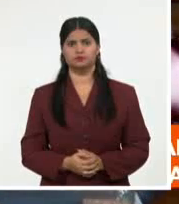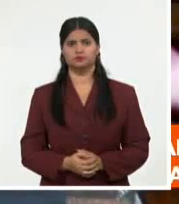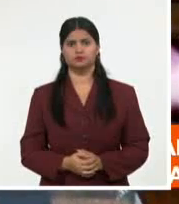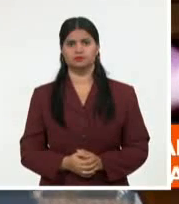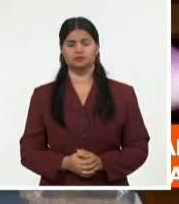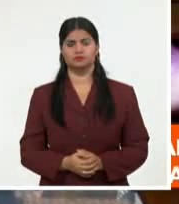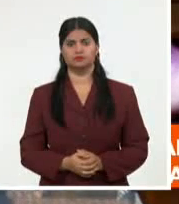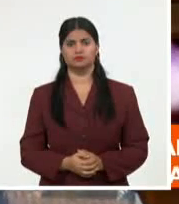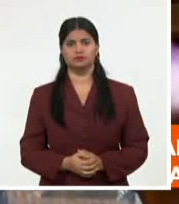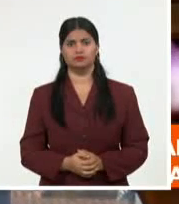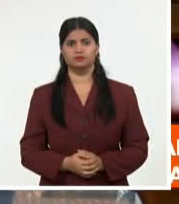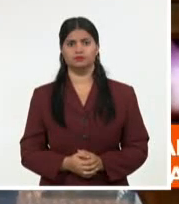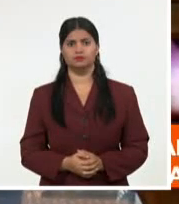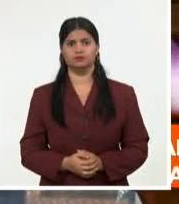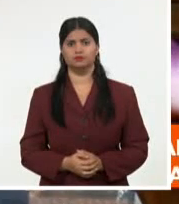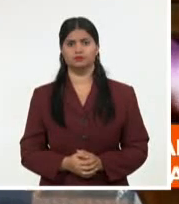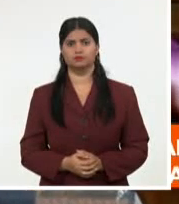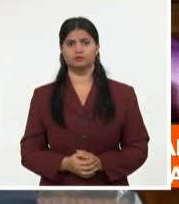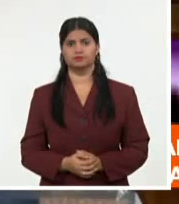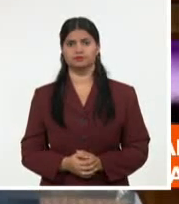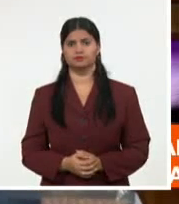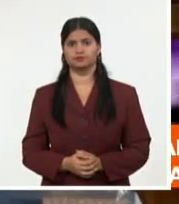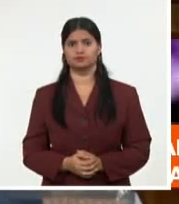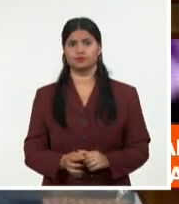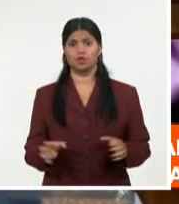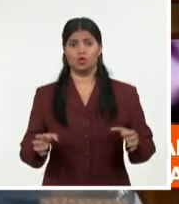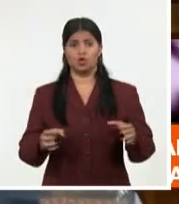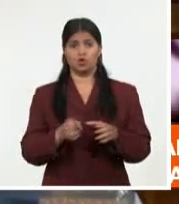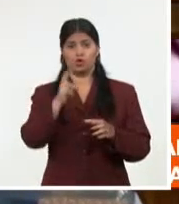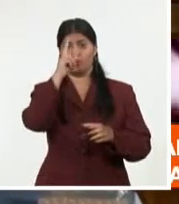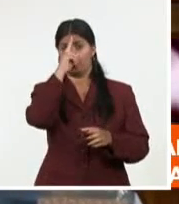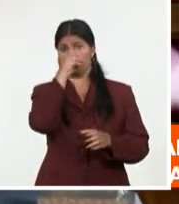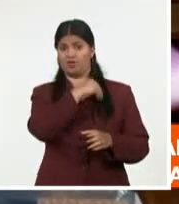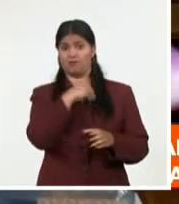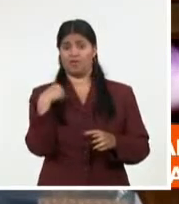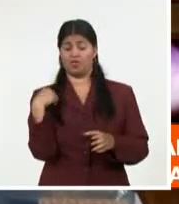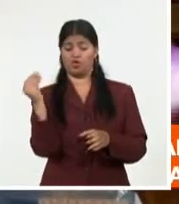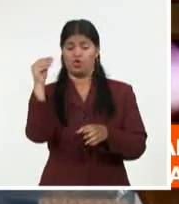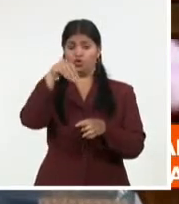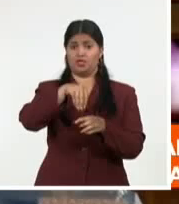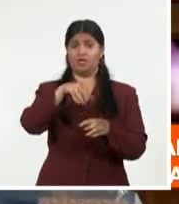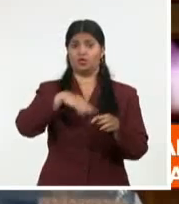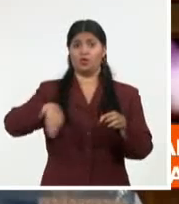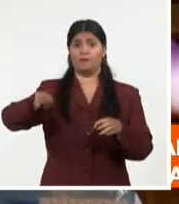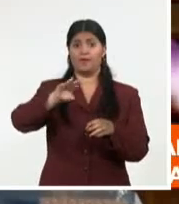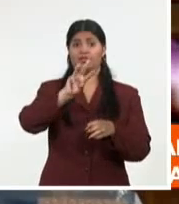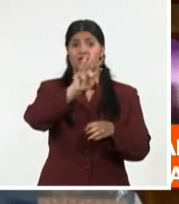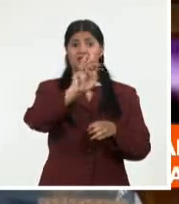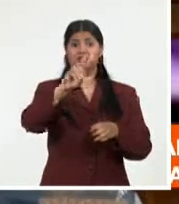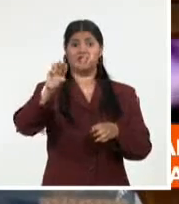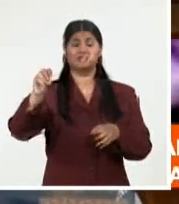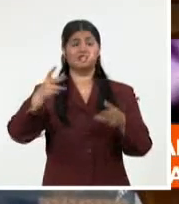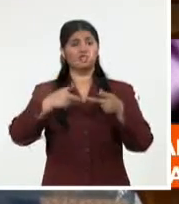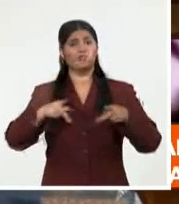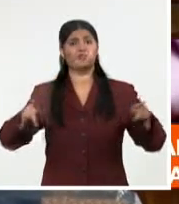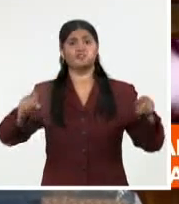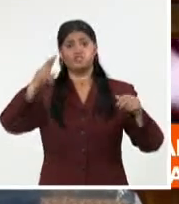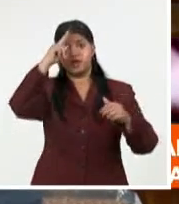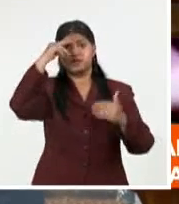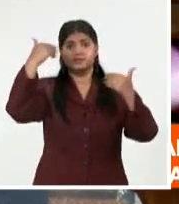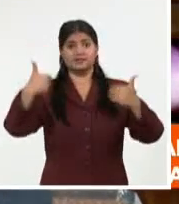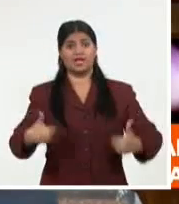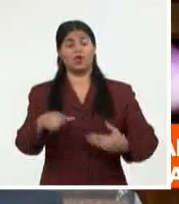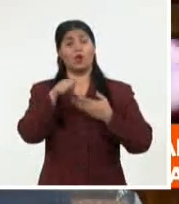soon. Ellos son parte de los más de 300 profesionales cubanos de la salud que han prestado servicio a